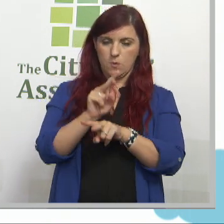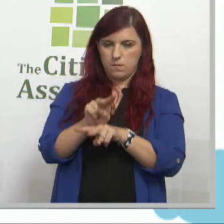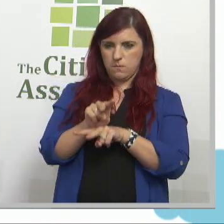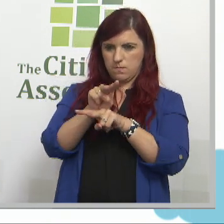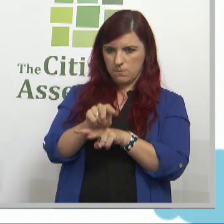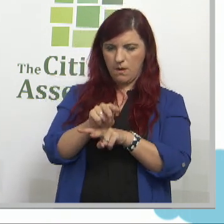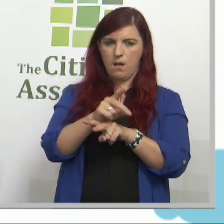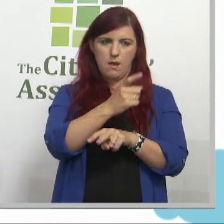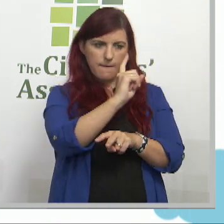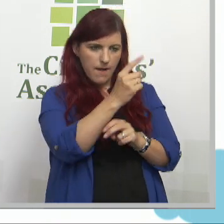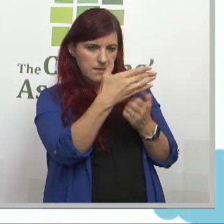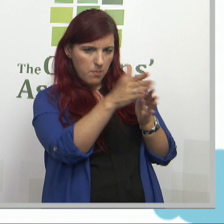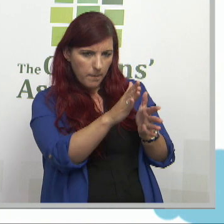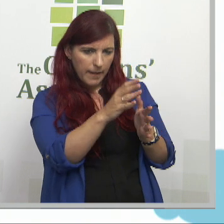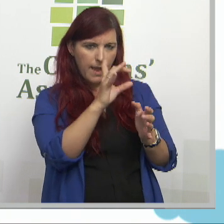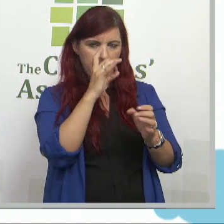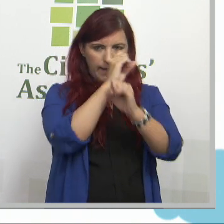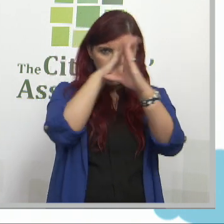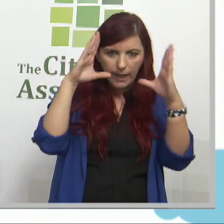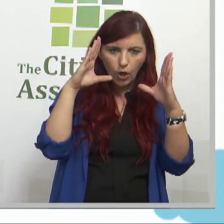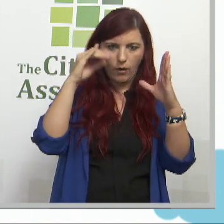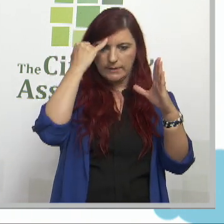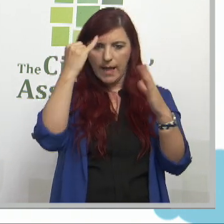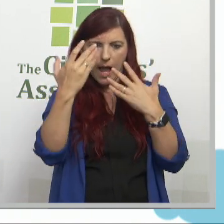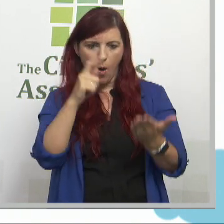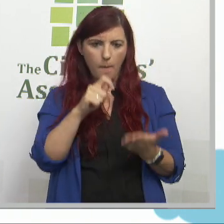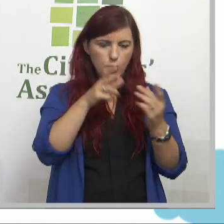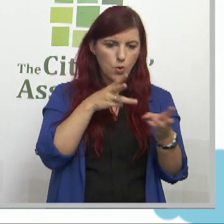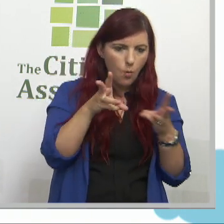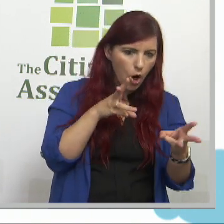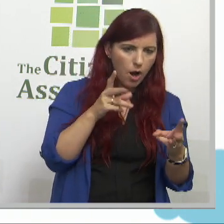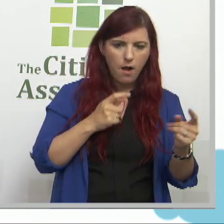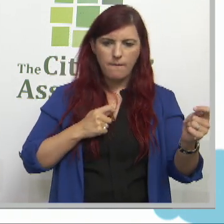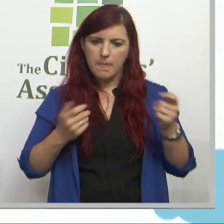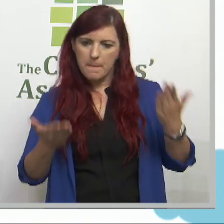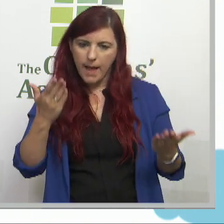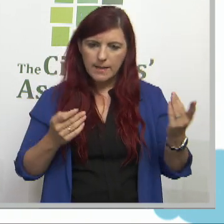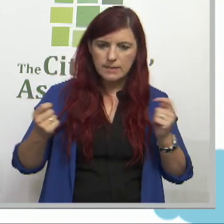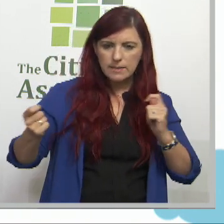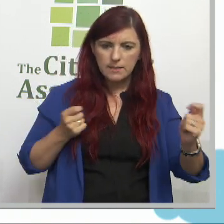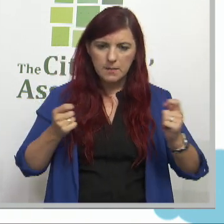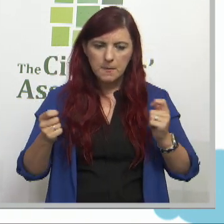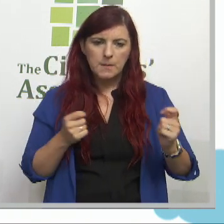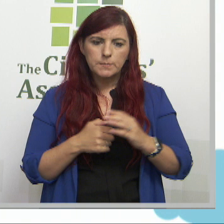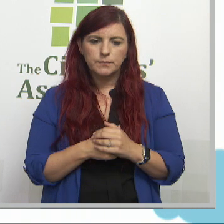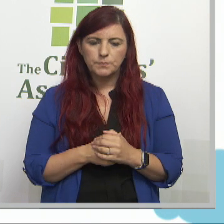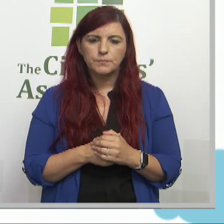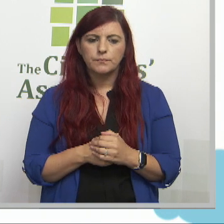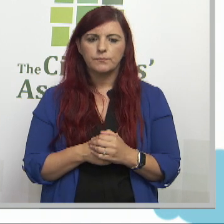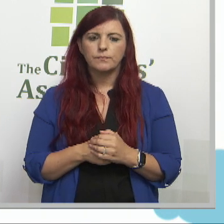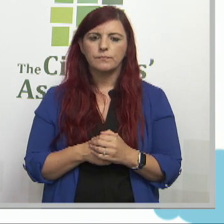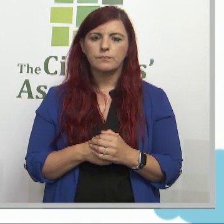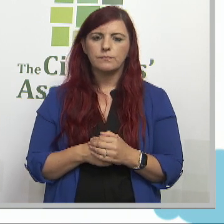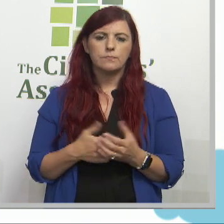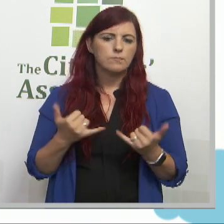the public, give a clearer picture of how budgeting works, of the trade-offs involved. So if you run